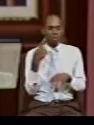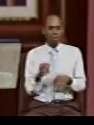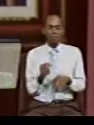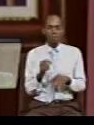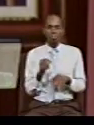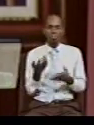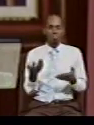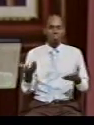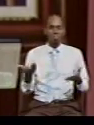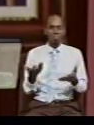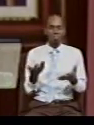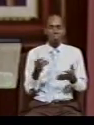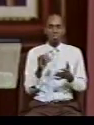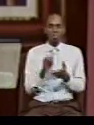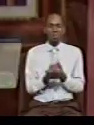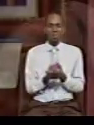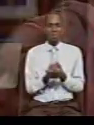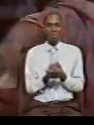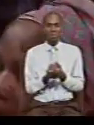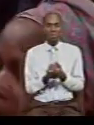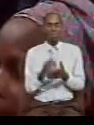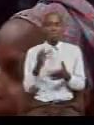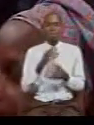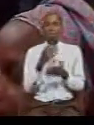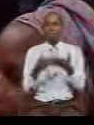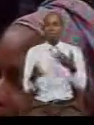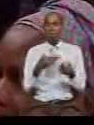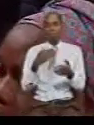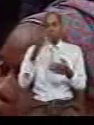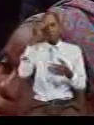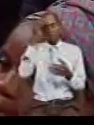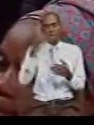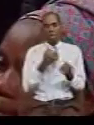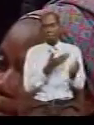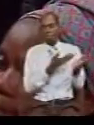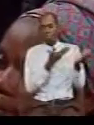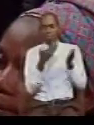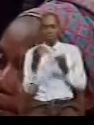try to throw at you will never reach you.